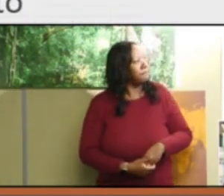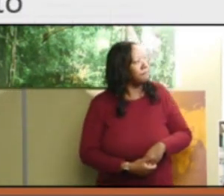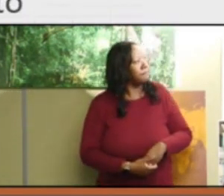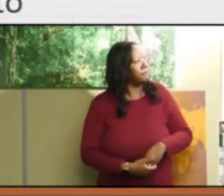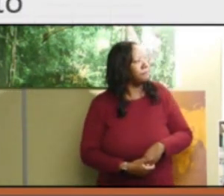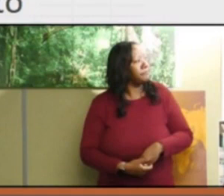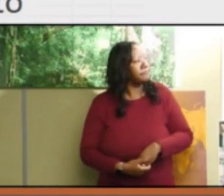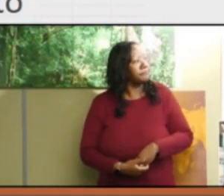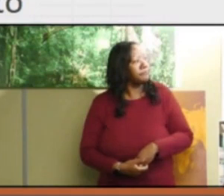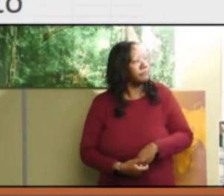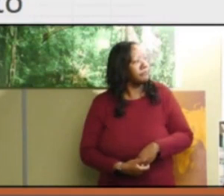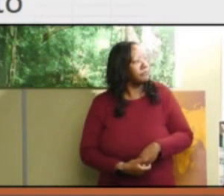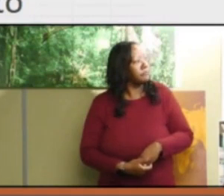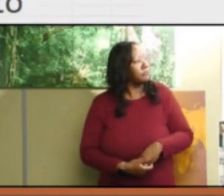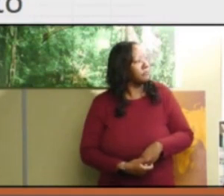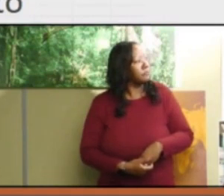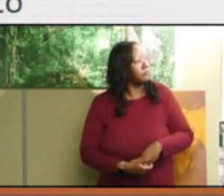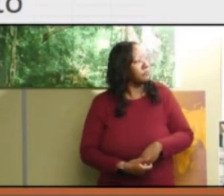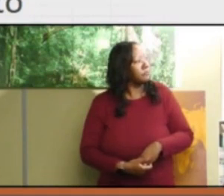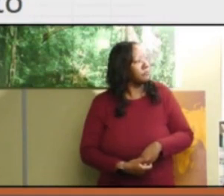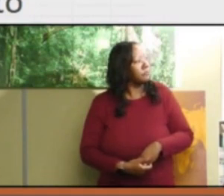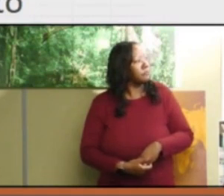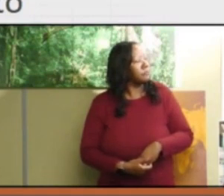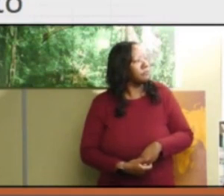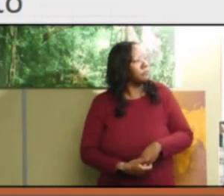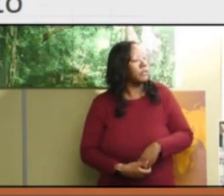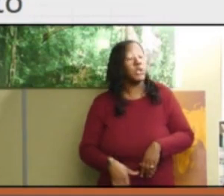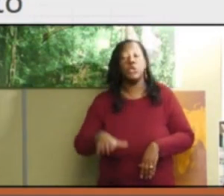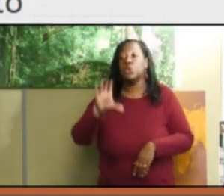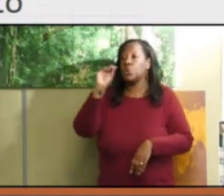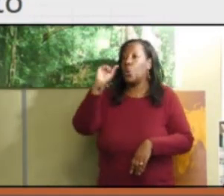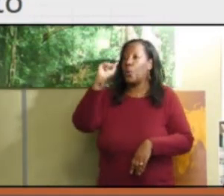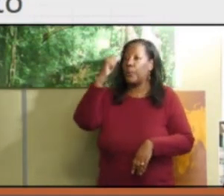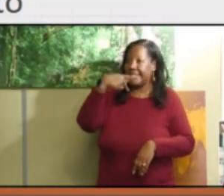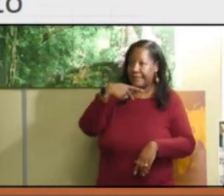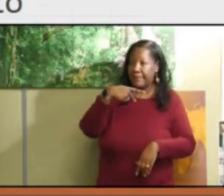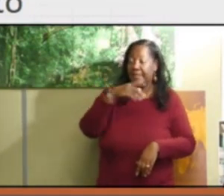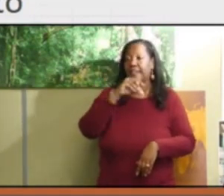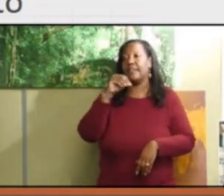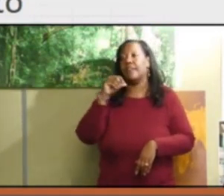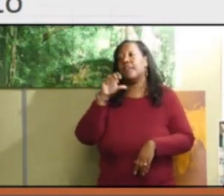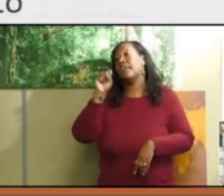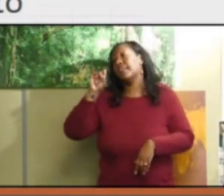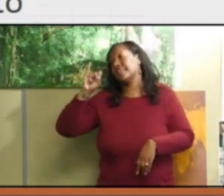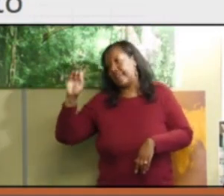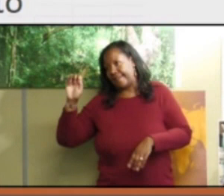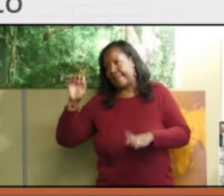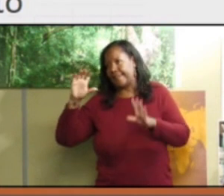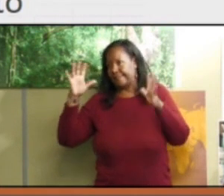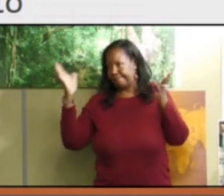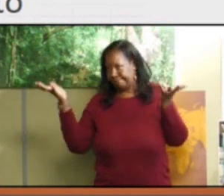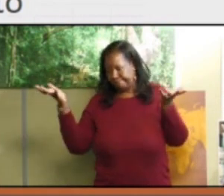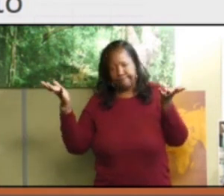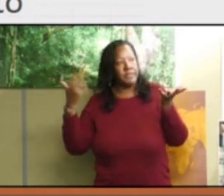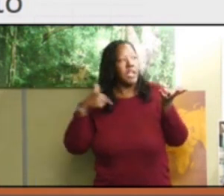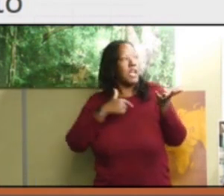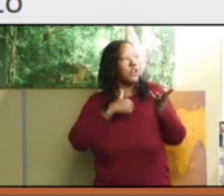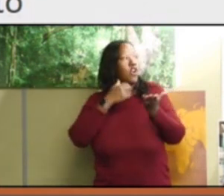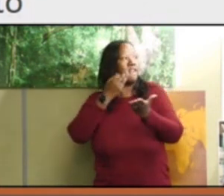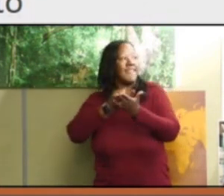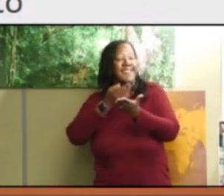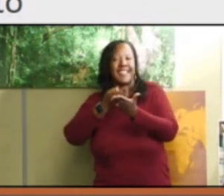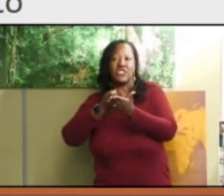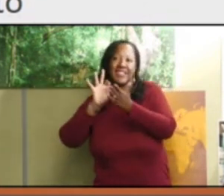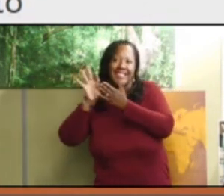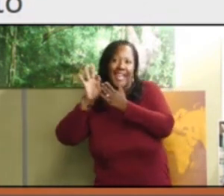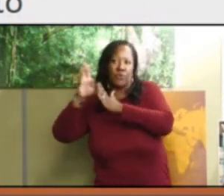So the Office of Sponsored Projects and our Office of Finance and Accounting roles. So OSP works with